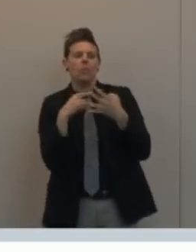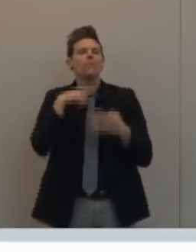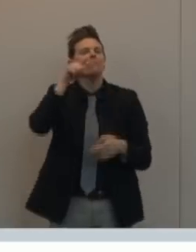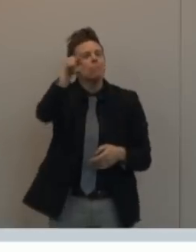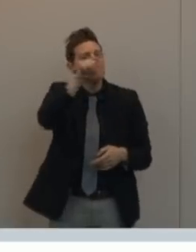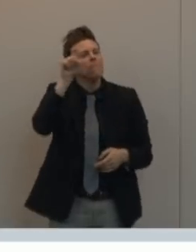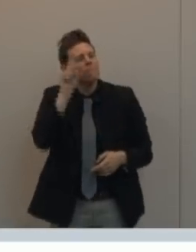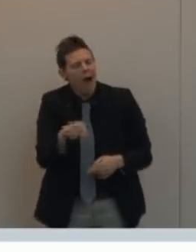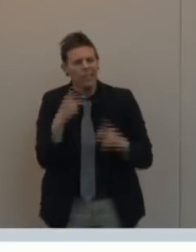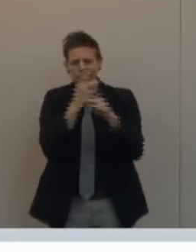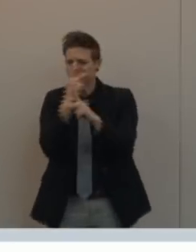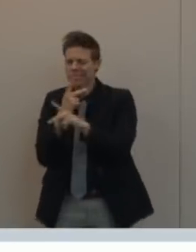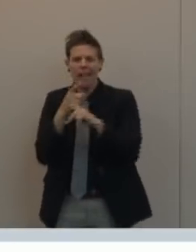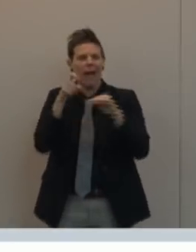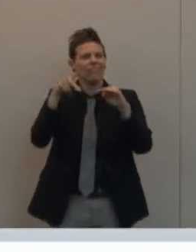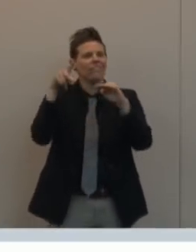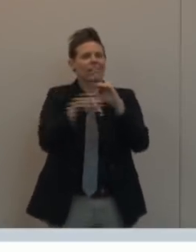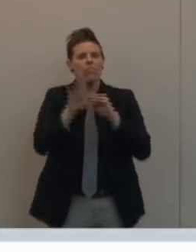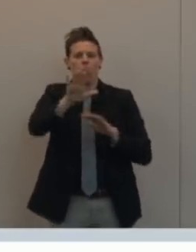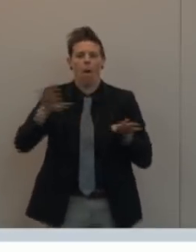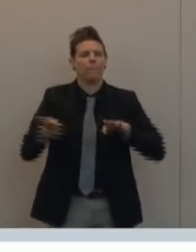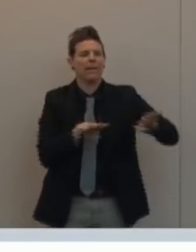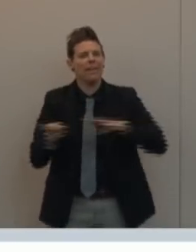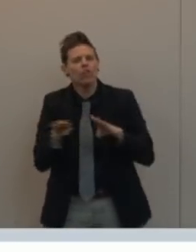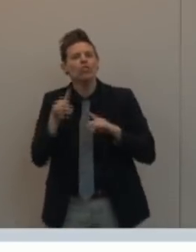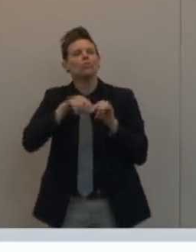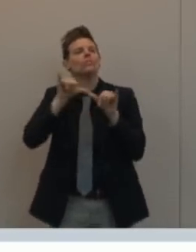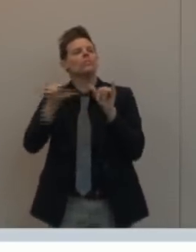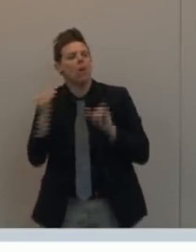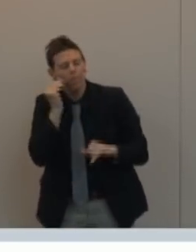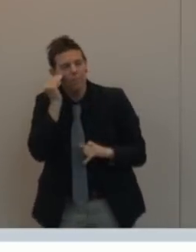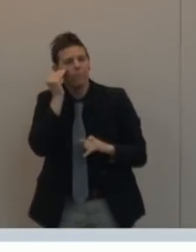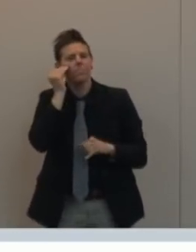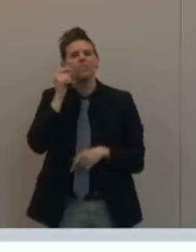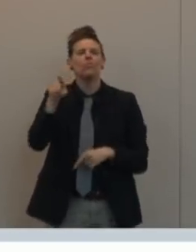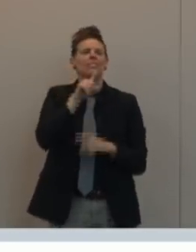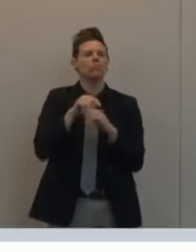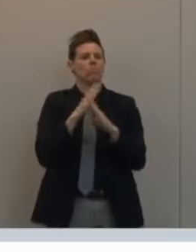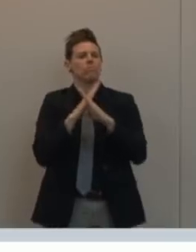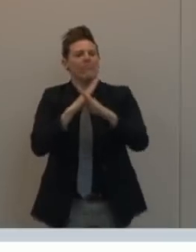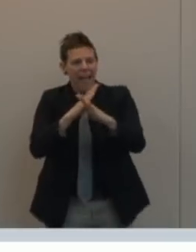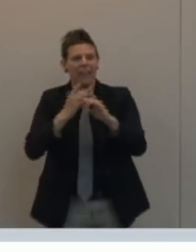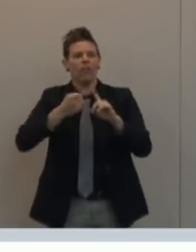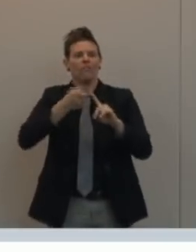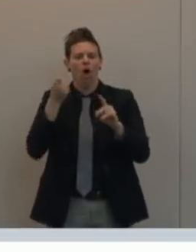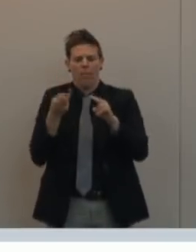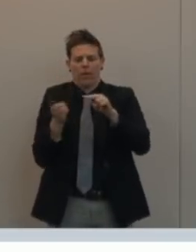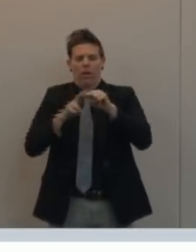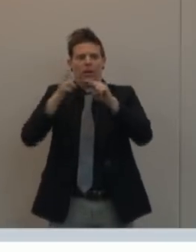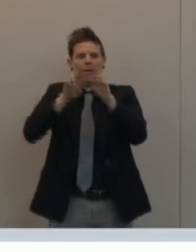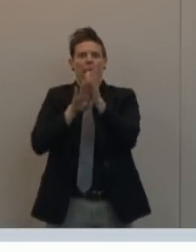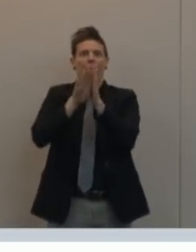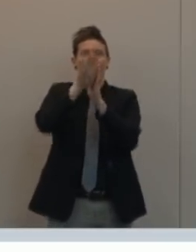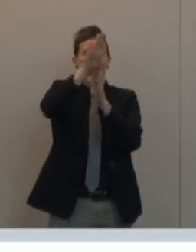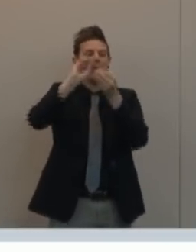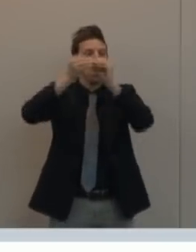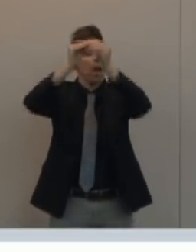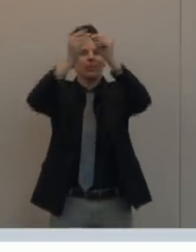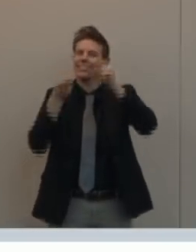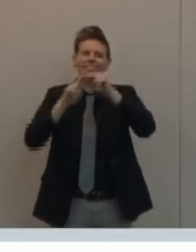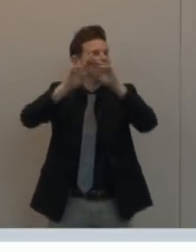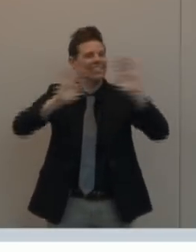your activity, to stay at home, and to prevent a surge that you can see in the low